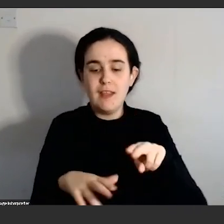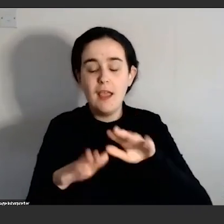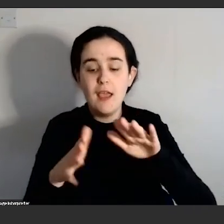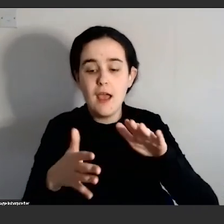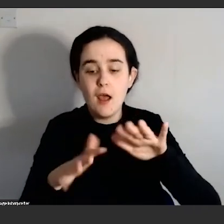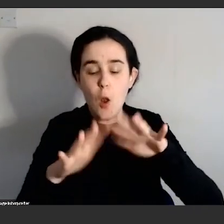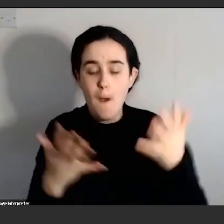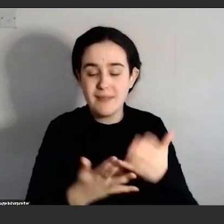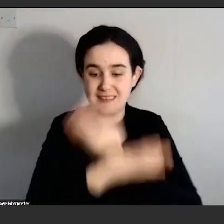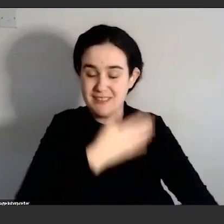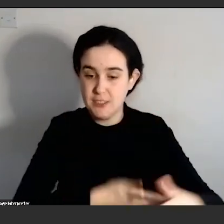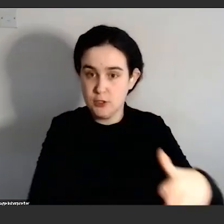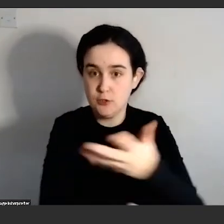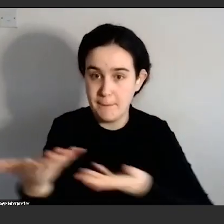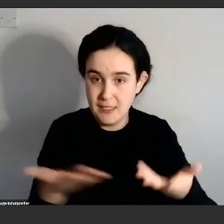Interestingly,